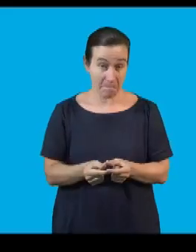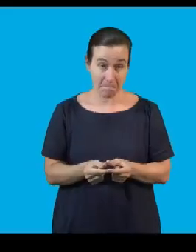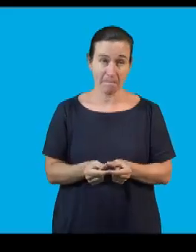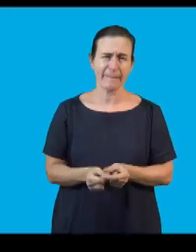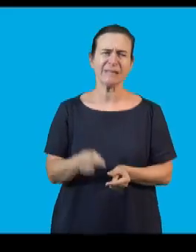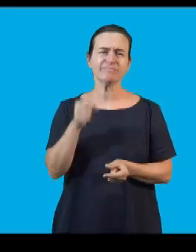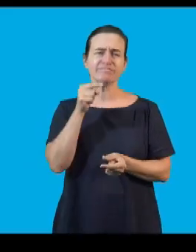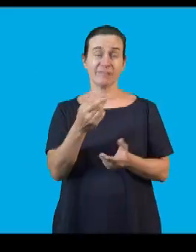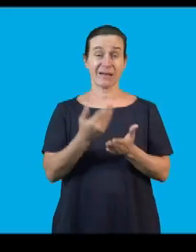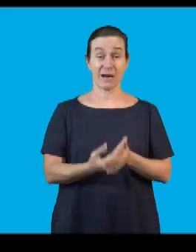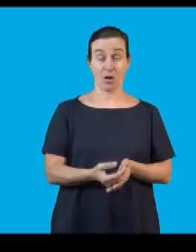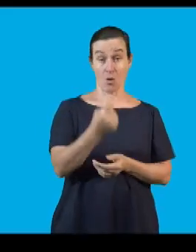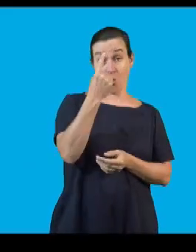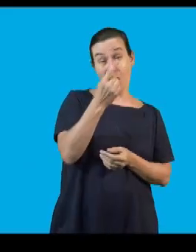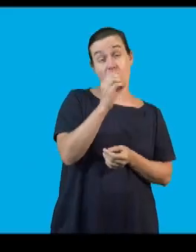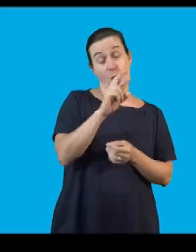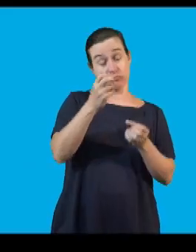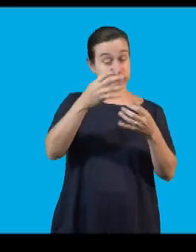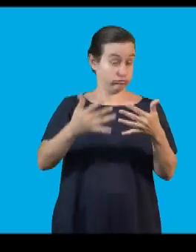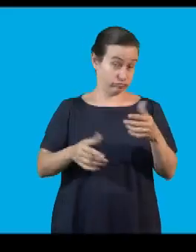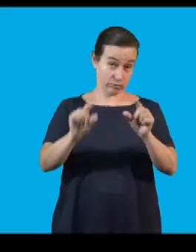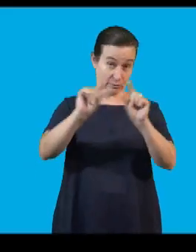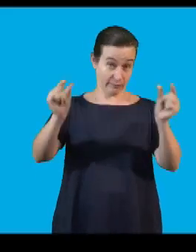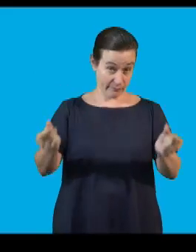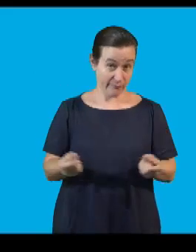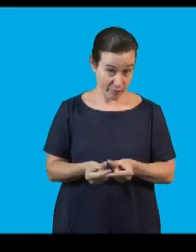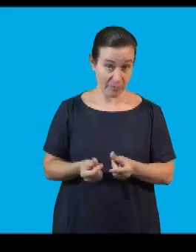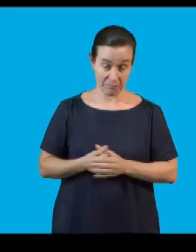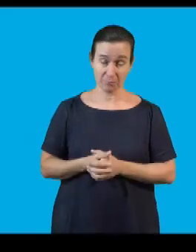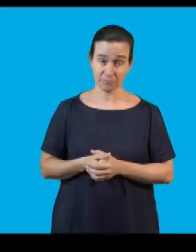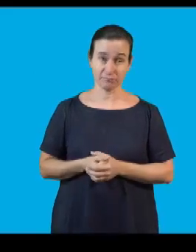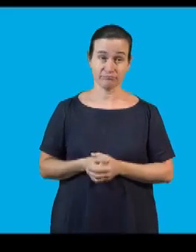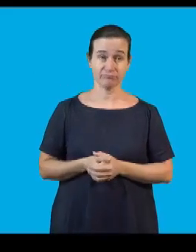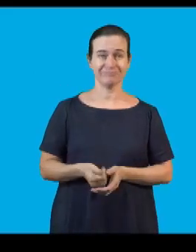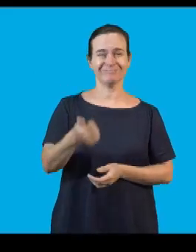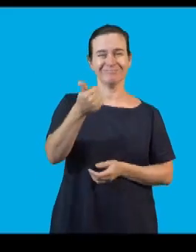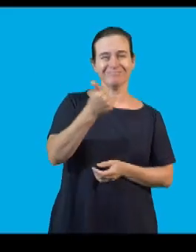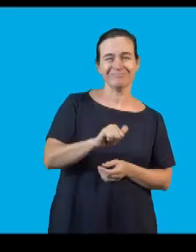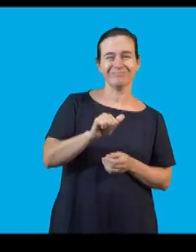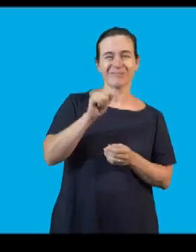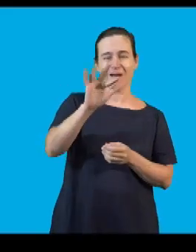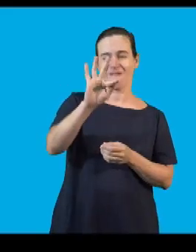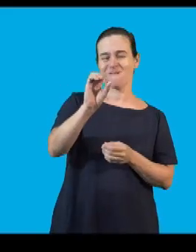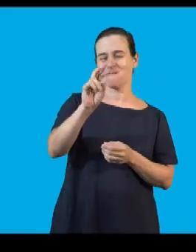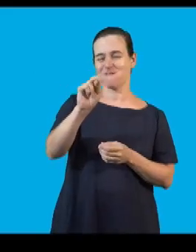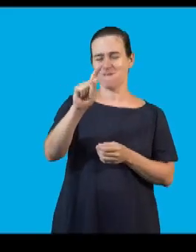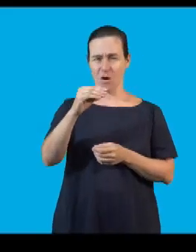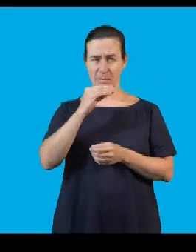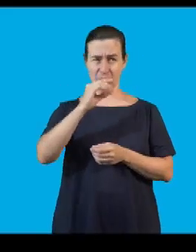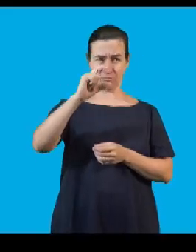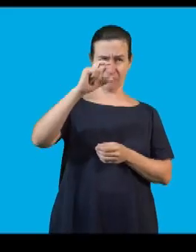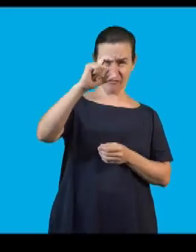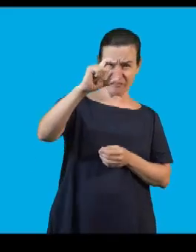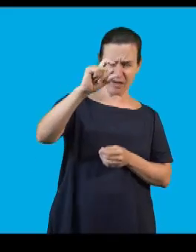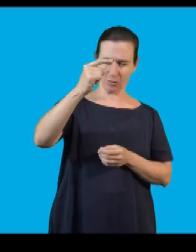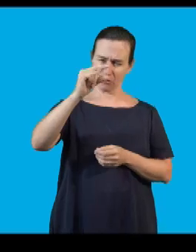first. Remember, your frame can be one frame or there can be a series of them, all right? Your font, how bold